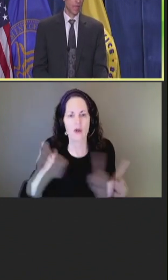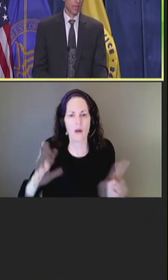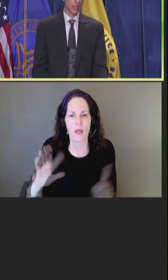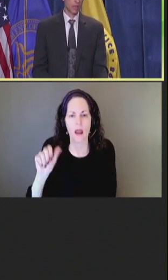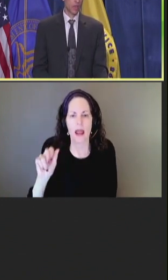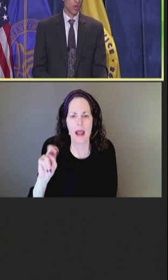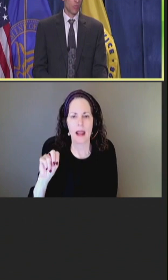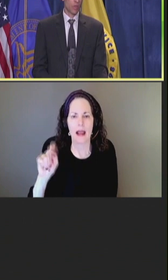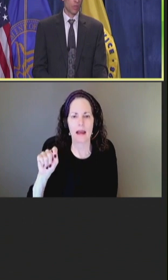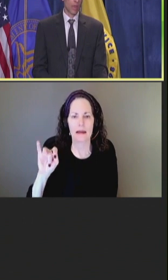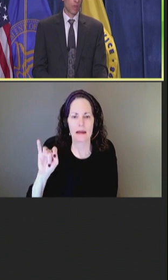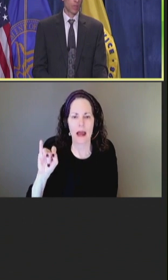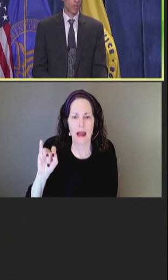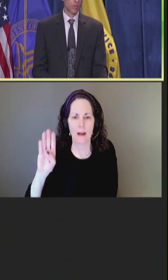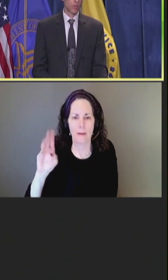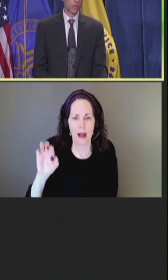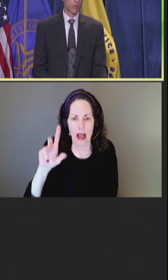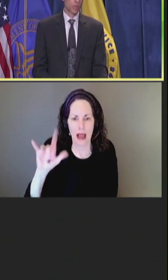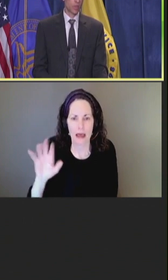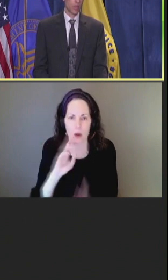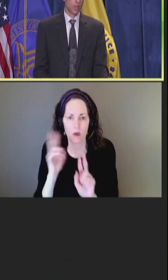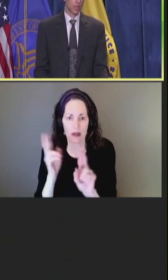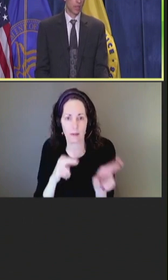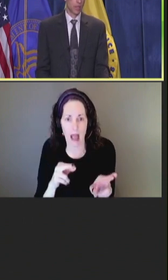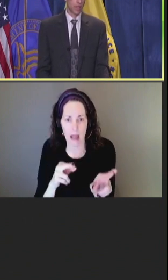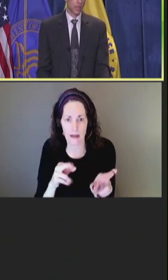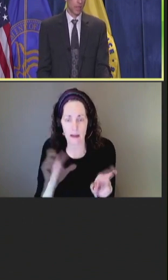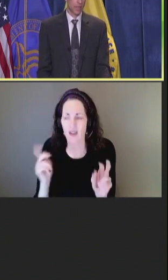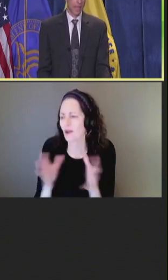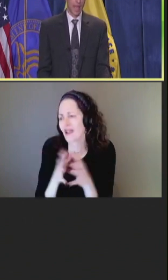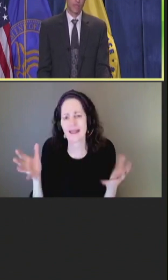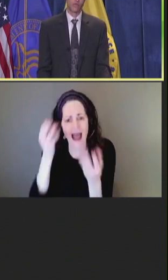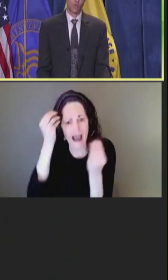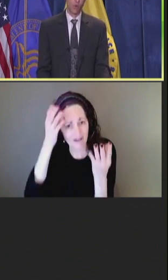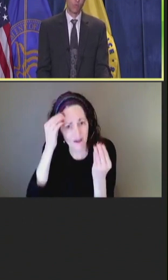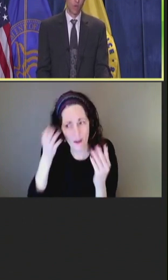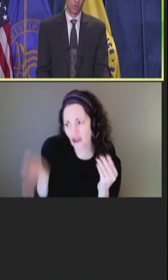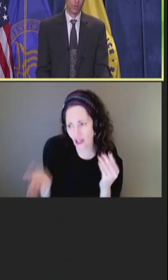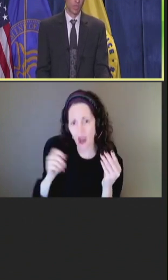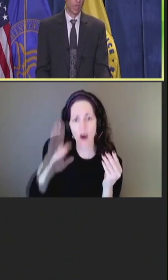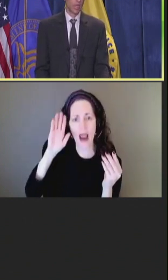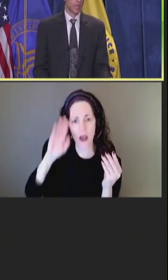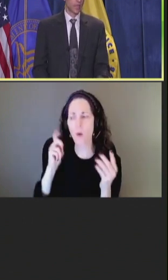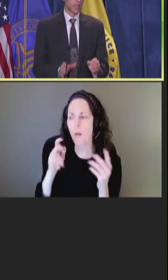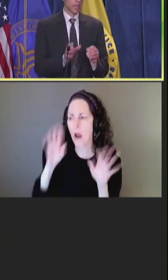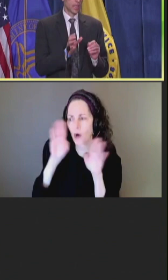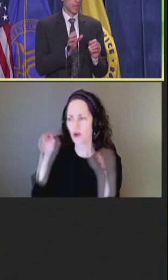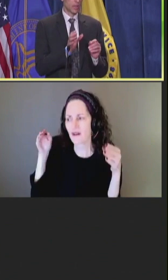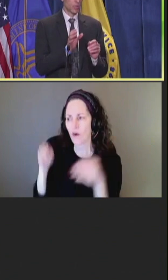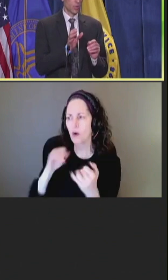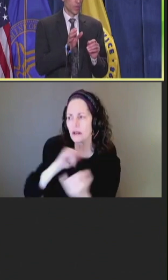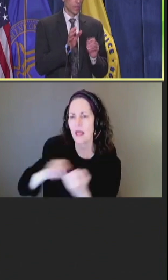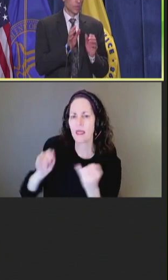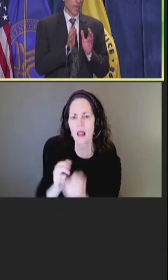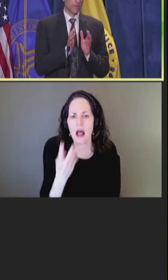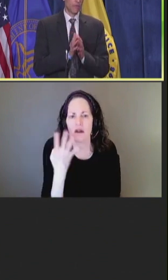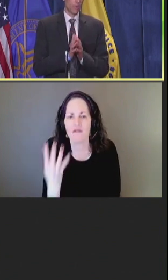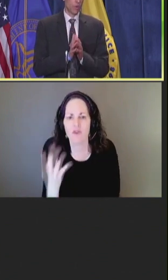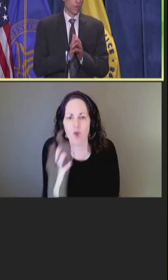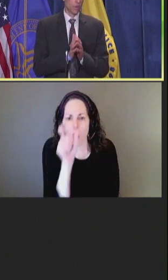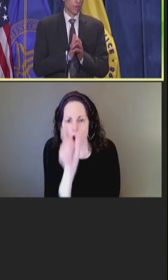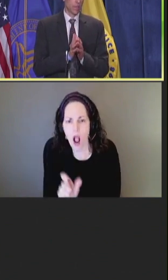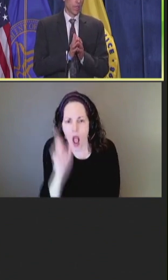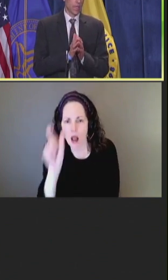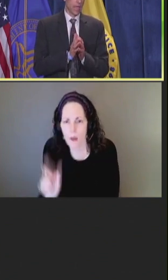data here, but what I want to just do is focus on these last 4 rows. This is wave